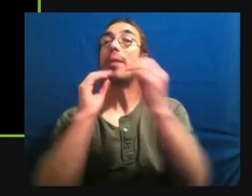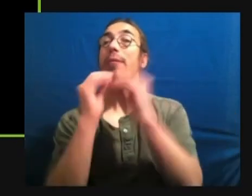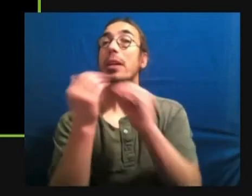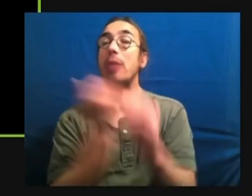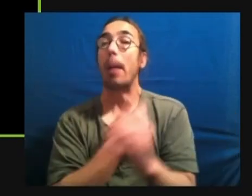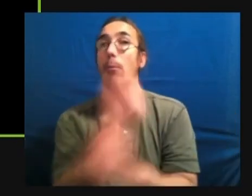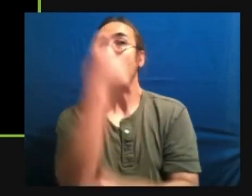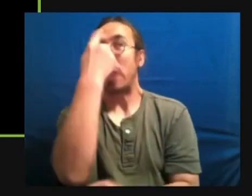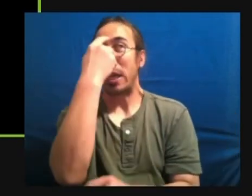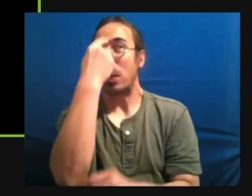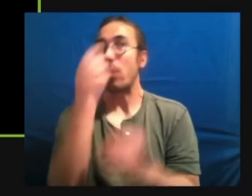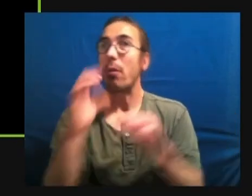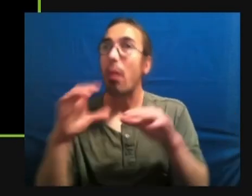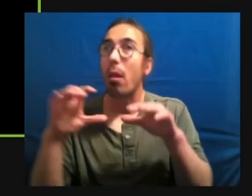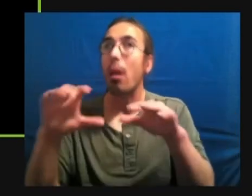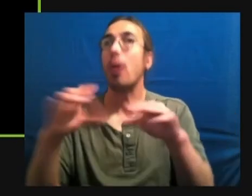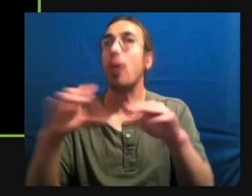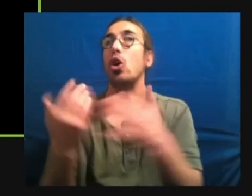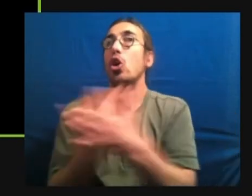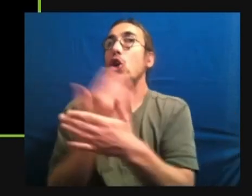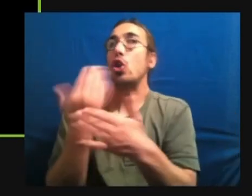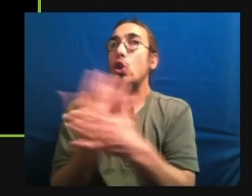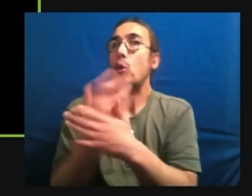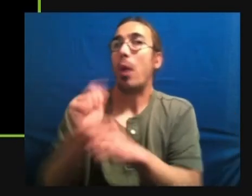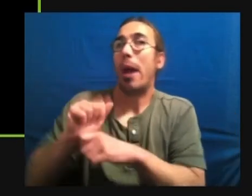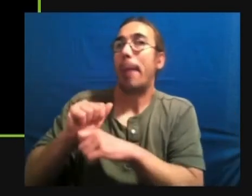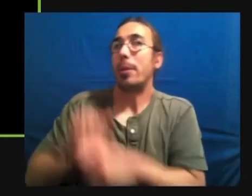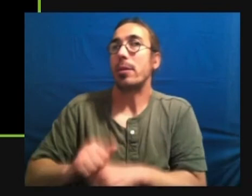action, forming new thought habits by will.